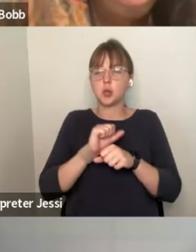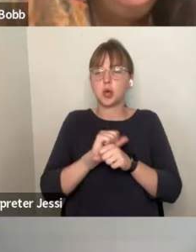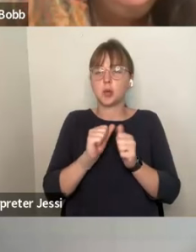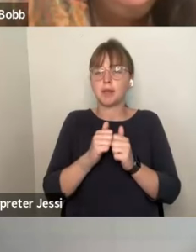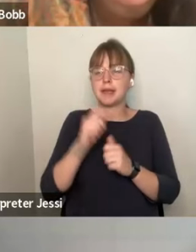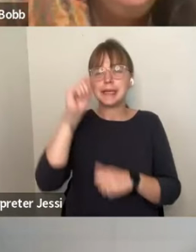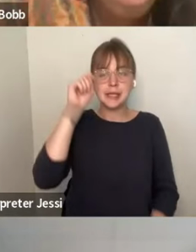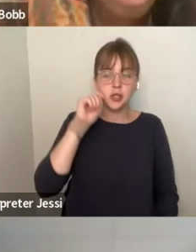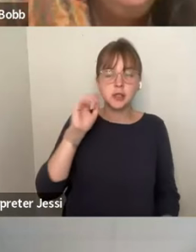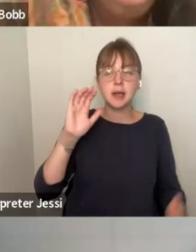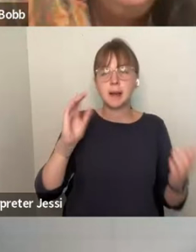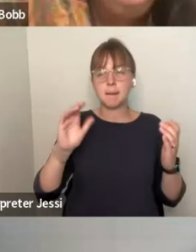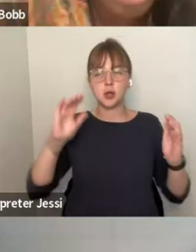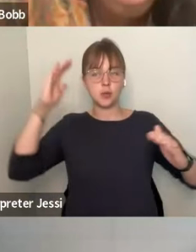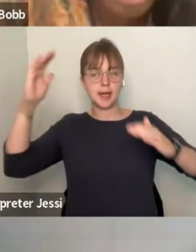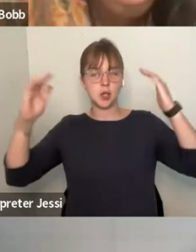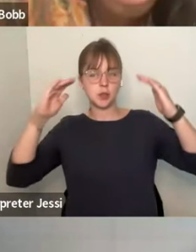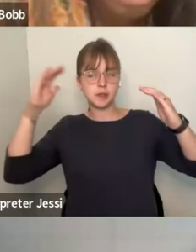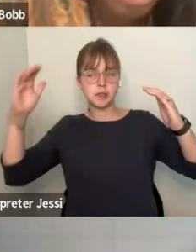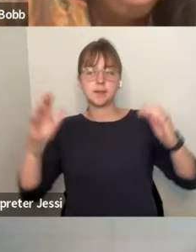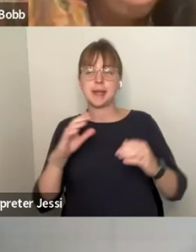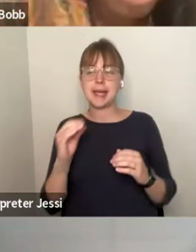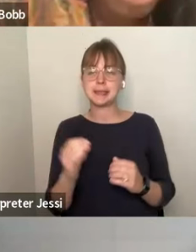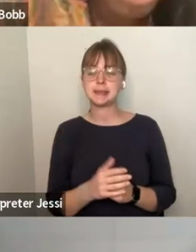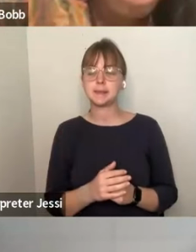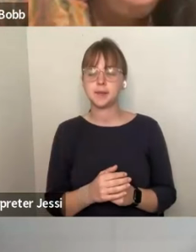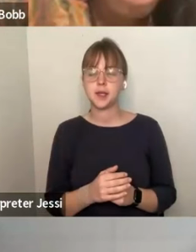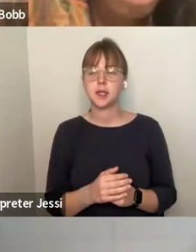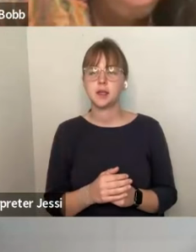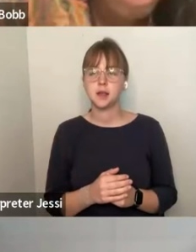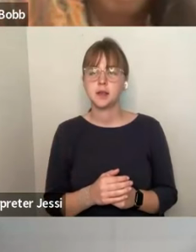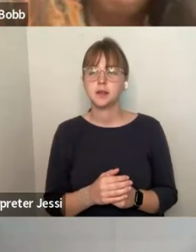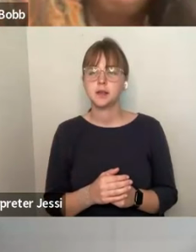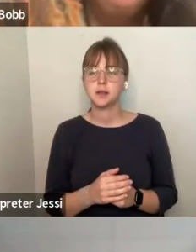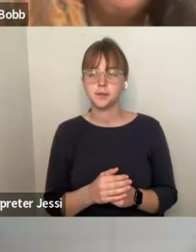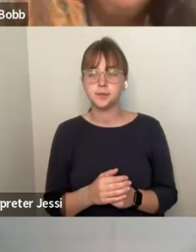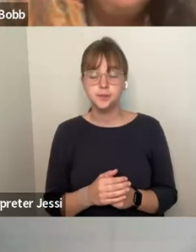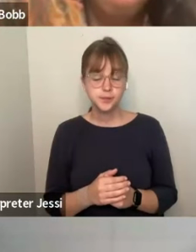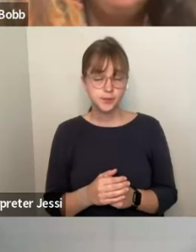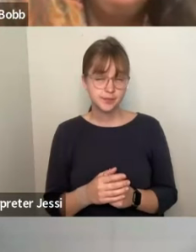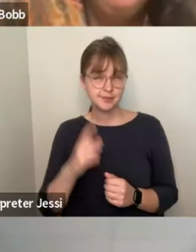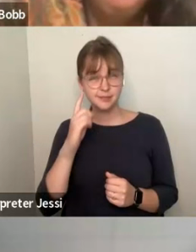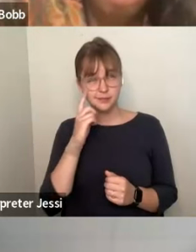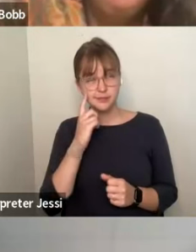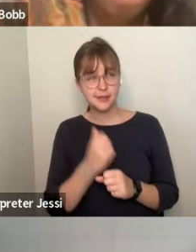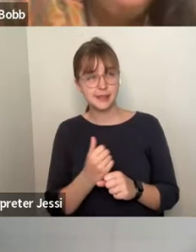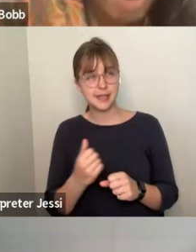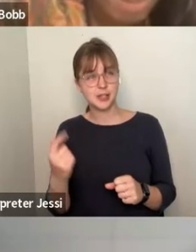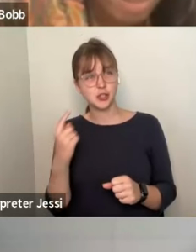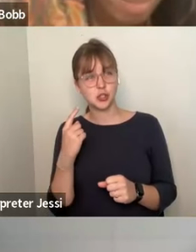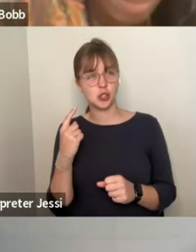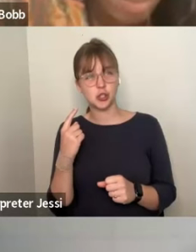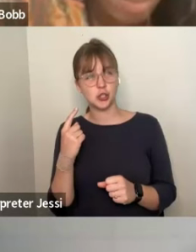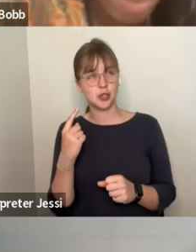is adults. And this time last year, there were 6 adolescent